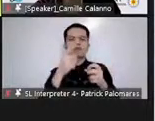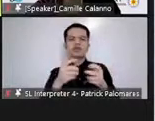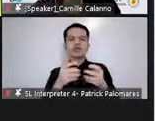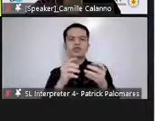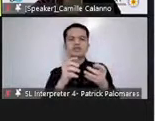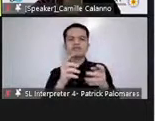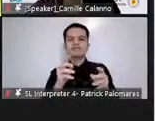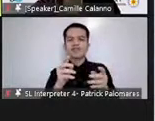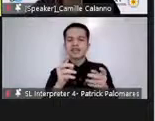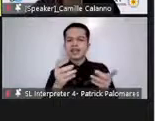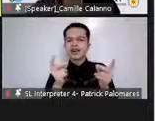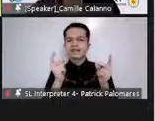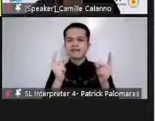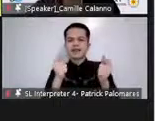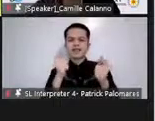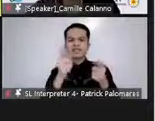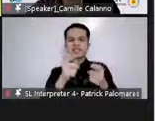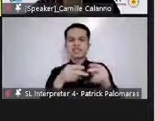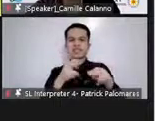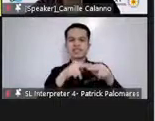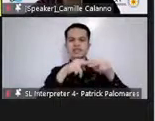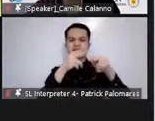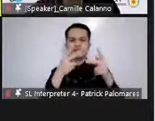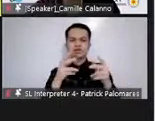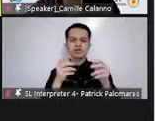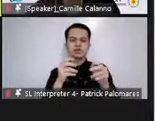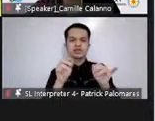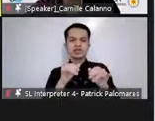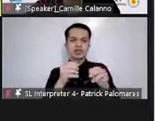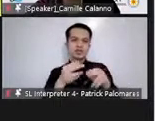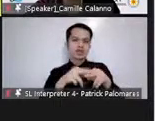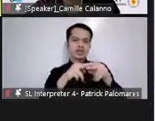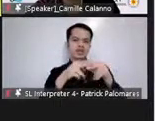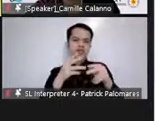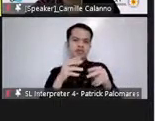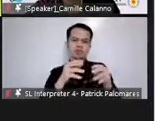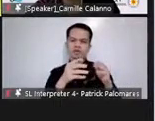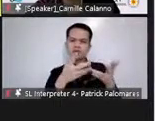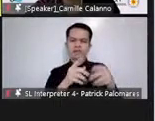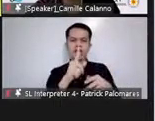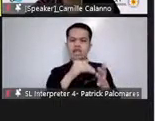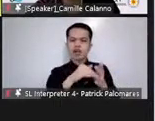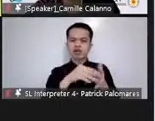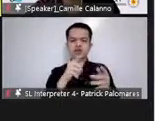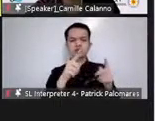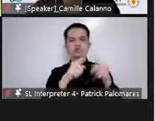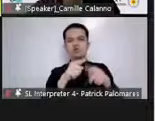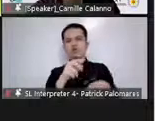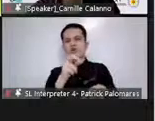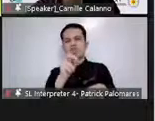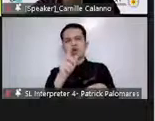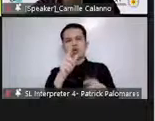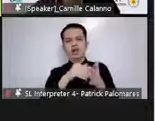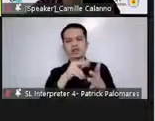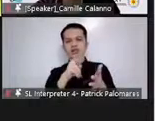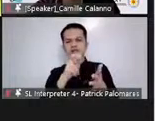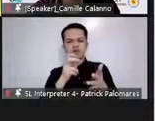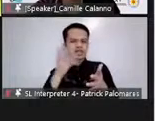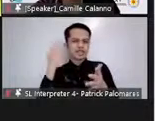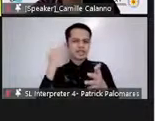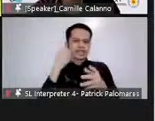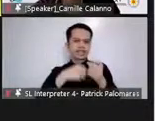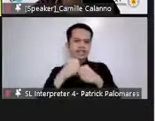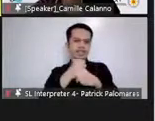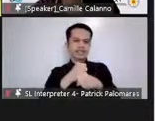level. The geographer Patrick Nunn believes sea level rose again about a meter, 1,000 to 1,200 AD. And that